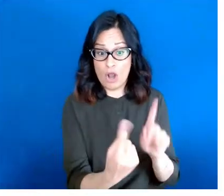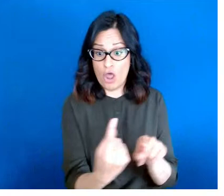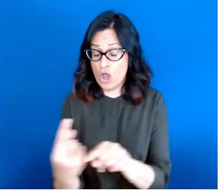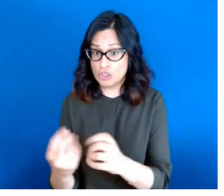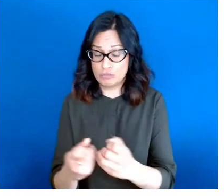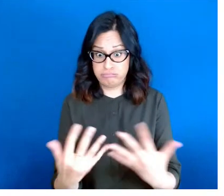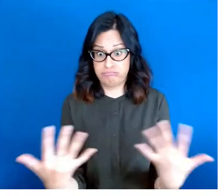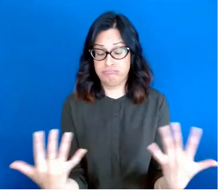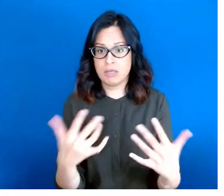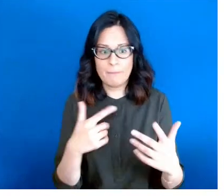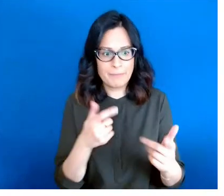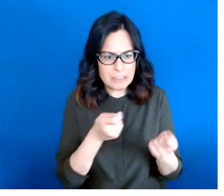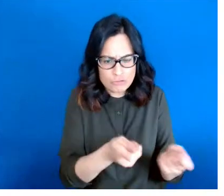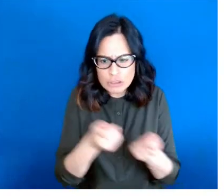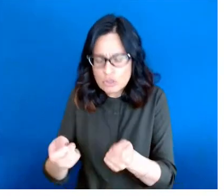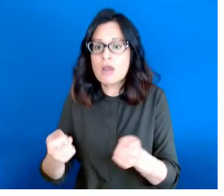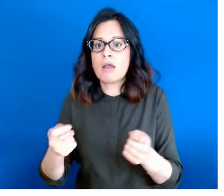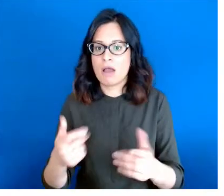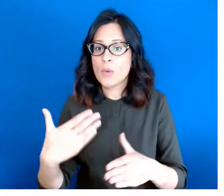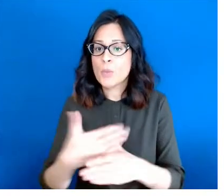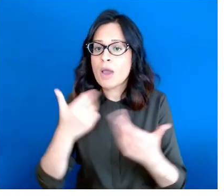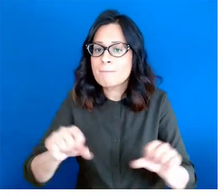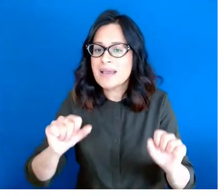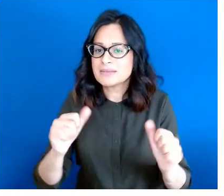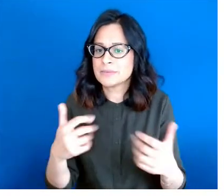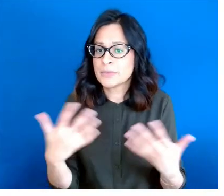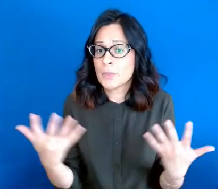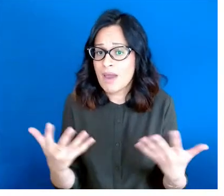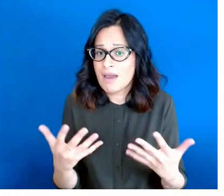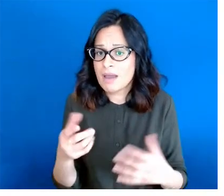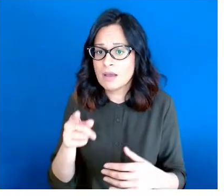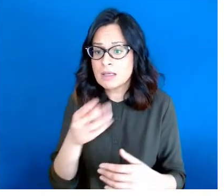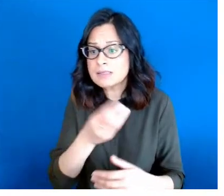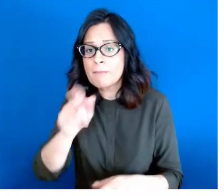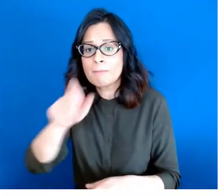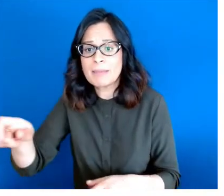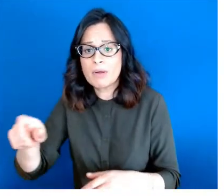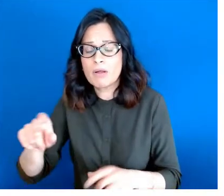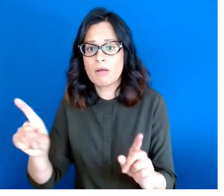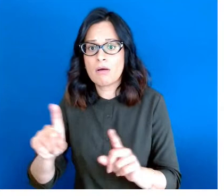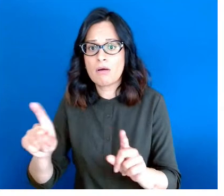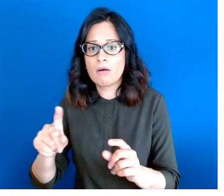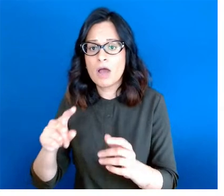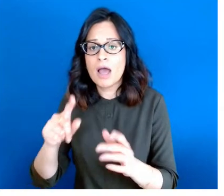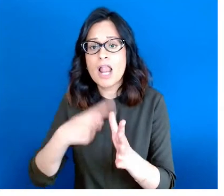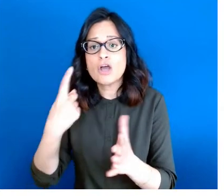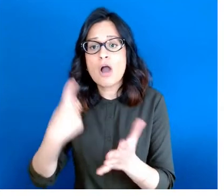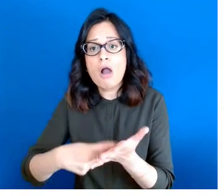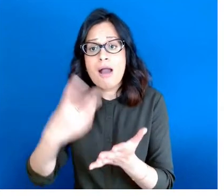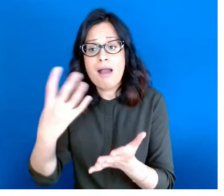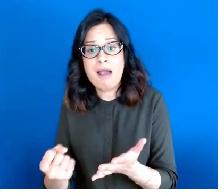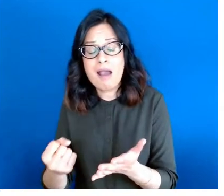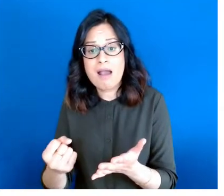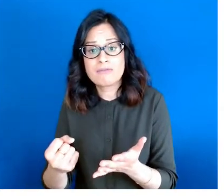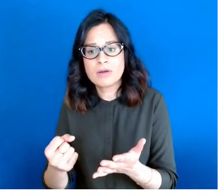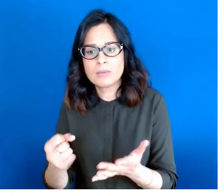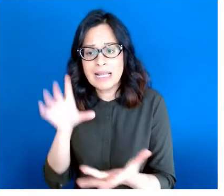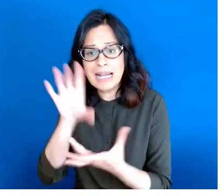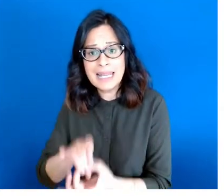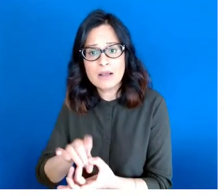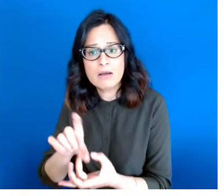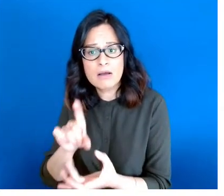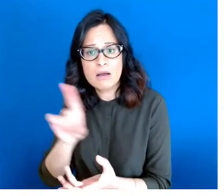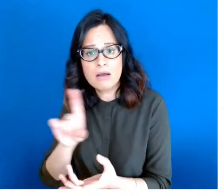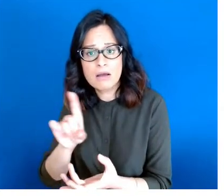However, they work best if you have people with an allergic rhinitis driven by a